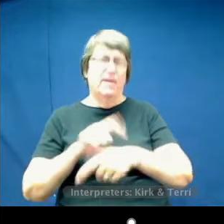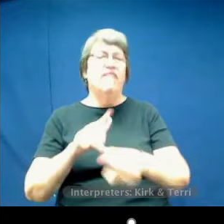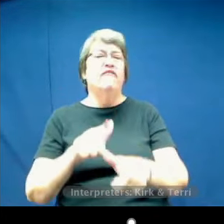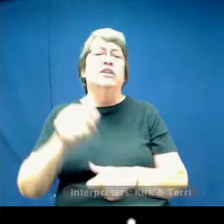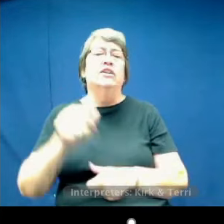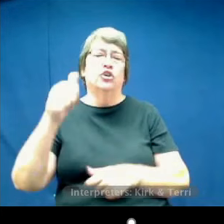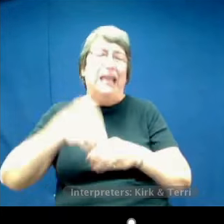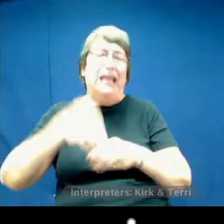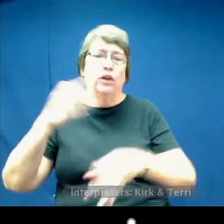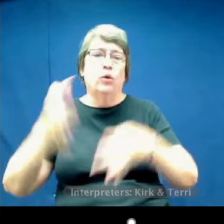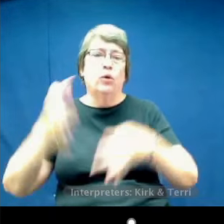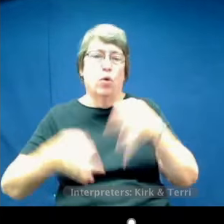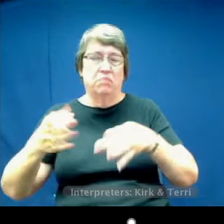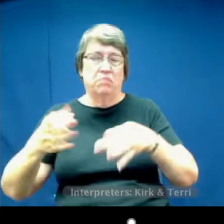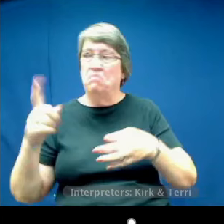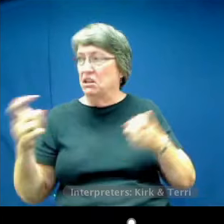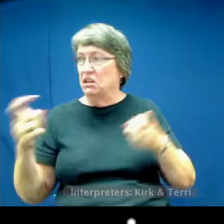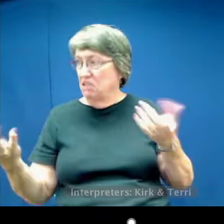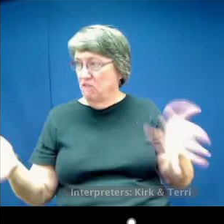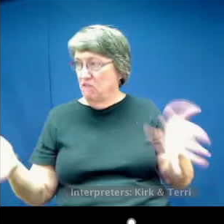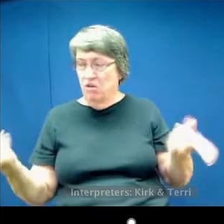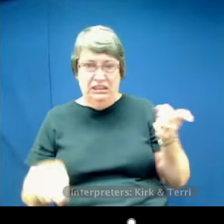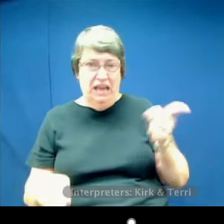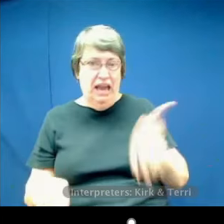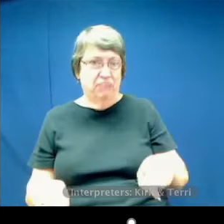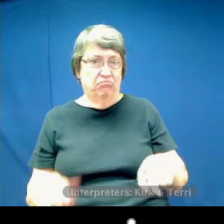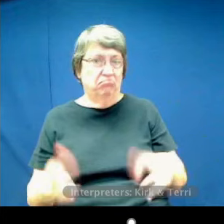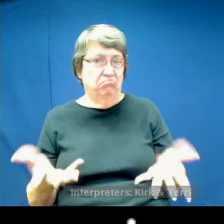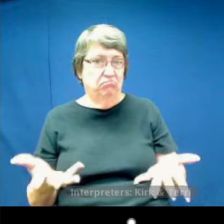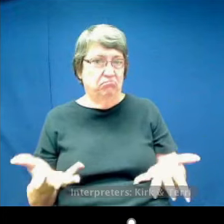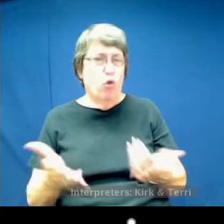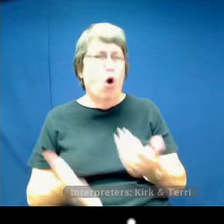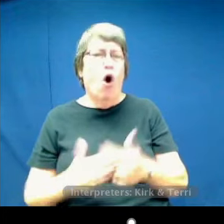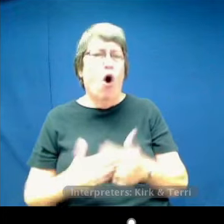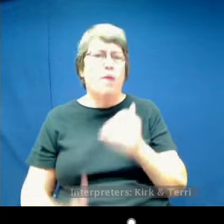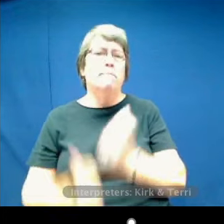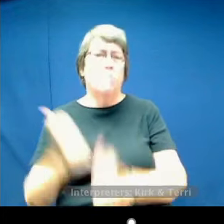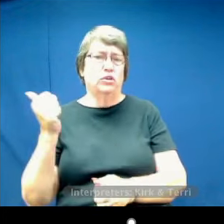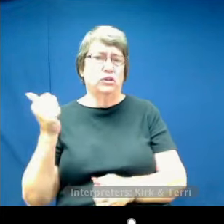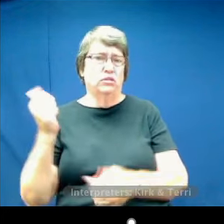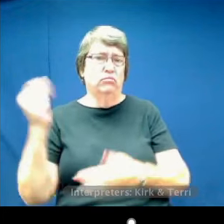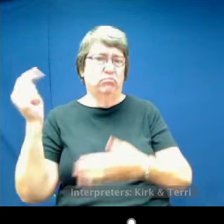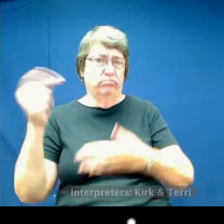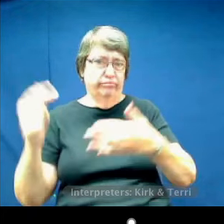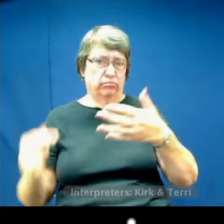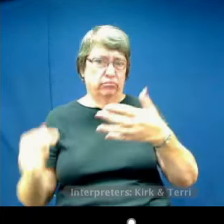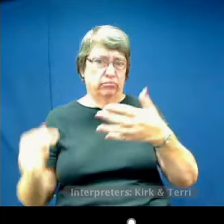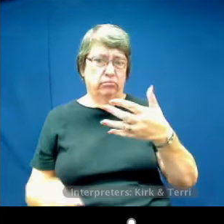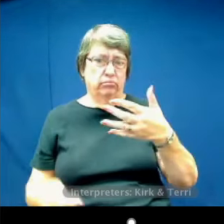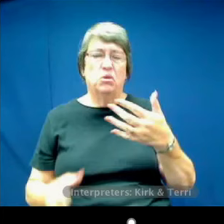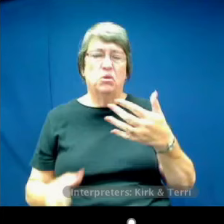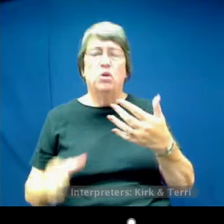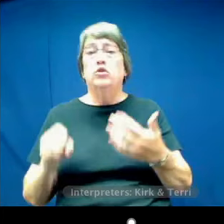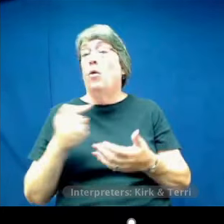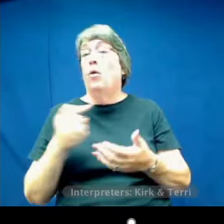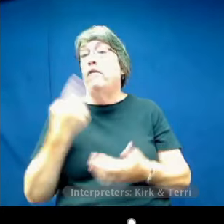parties have decided some or all of the issues themselves. And so the court will only be asked